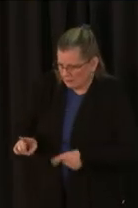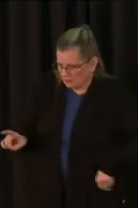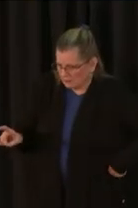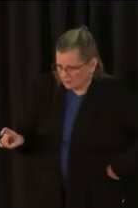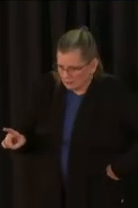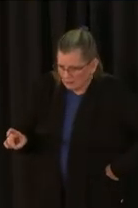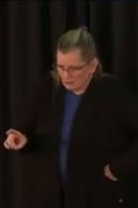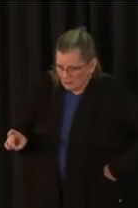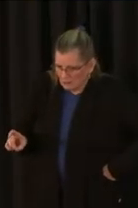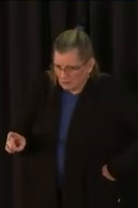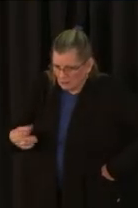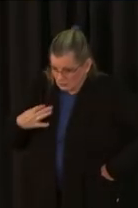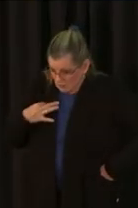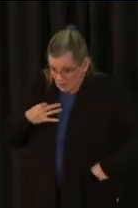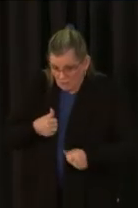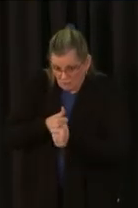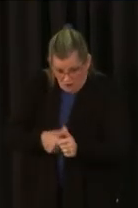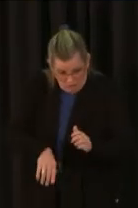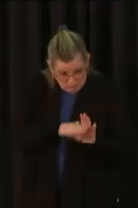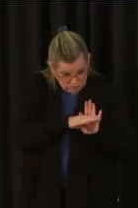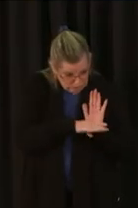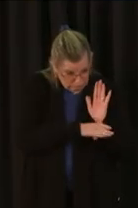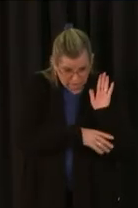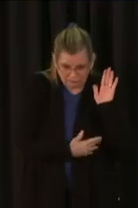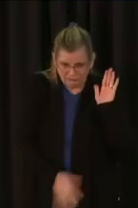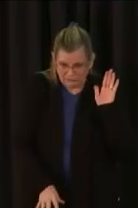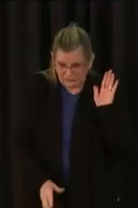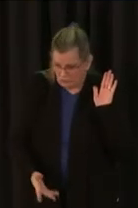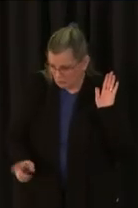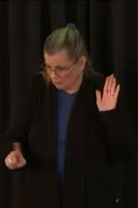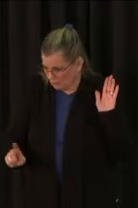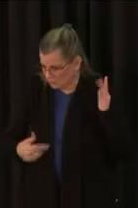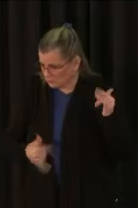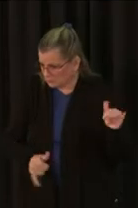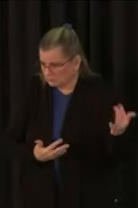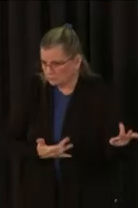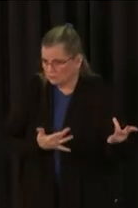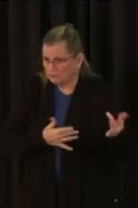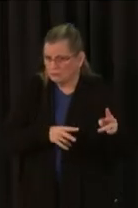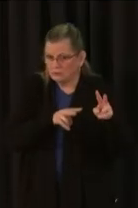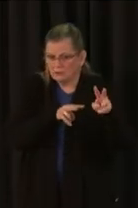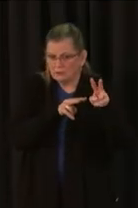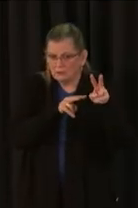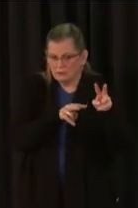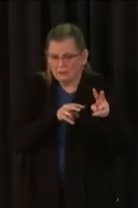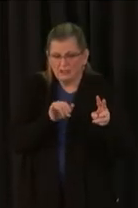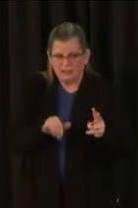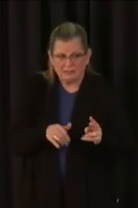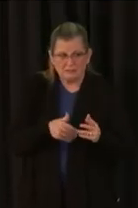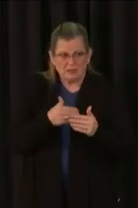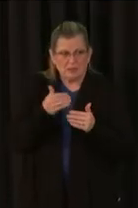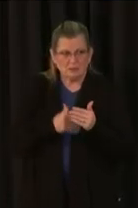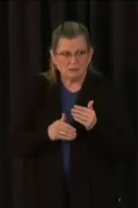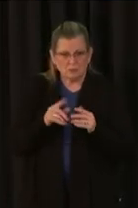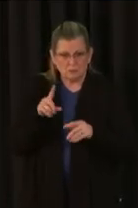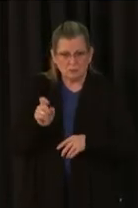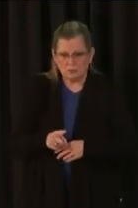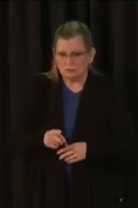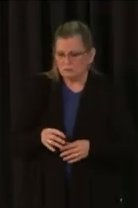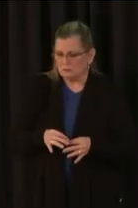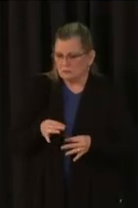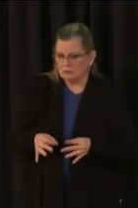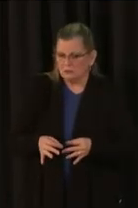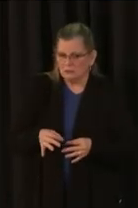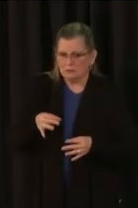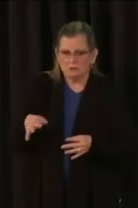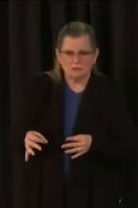in the beginning that, all those cancellation and postponements, we would have seen something come back to life, that summer, and then it became the fall, and now